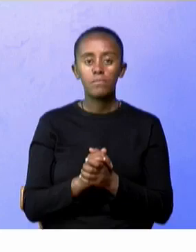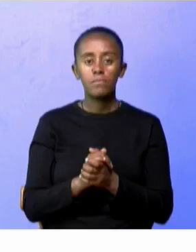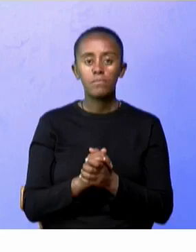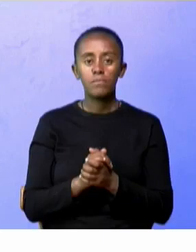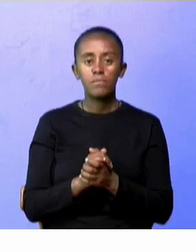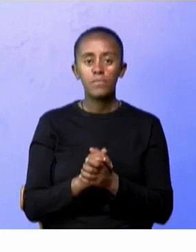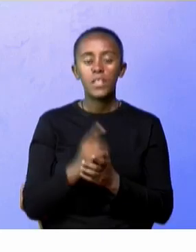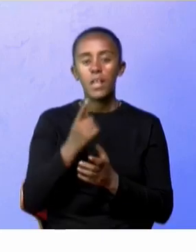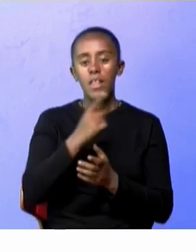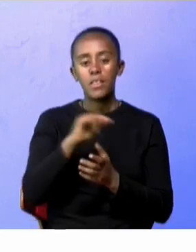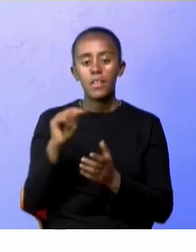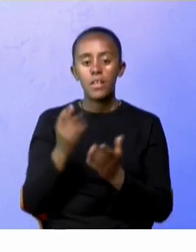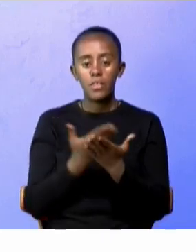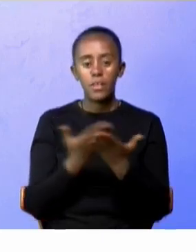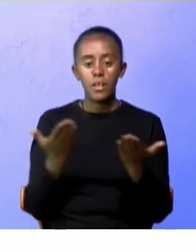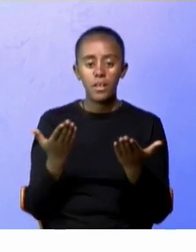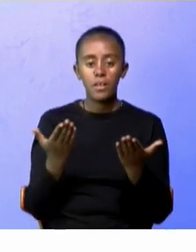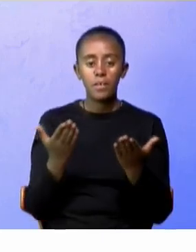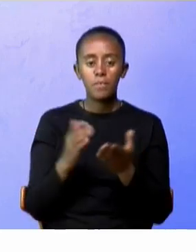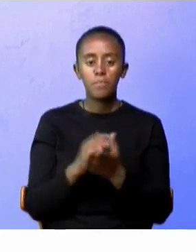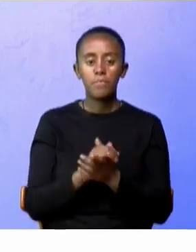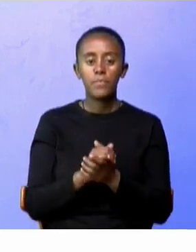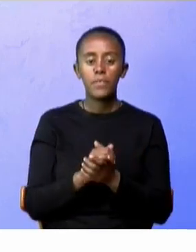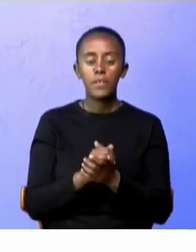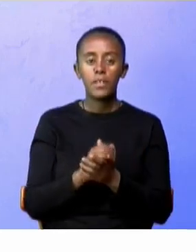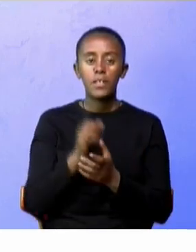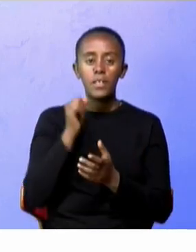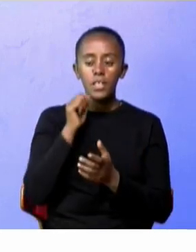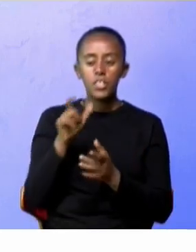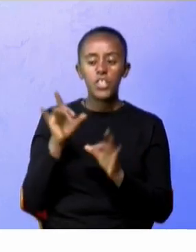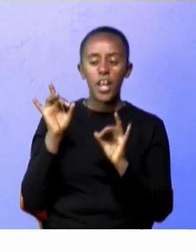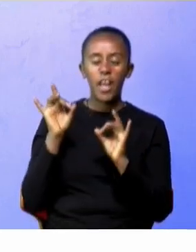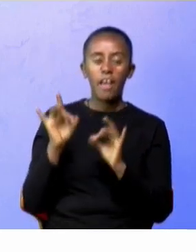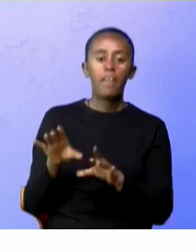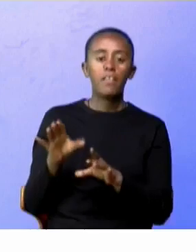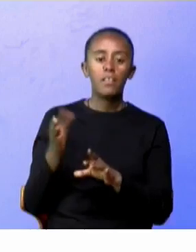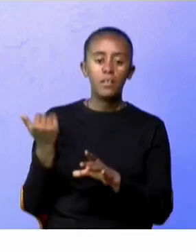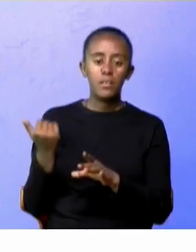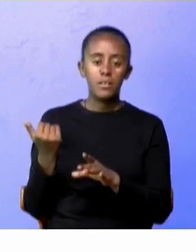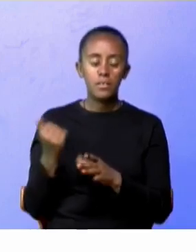the thing she hated